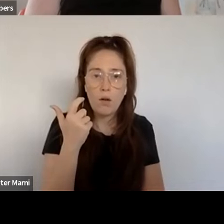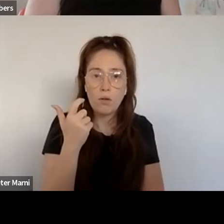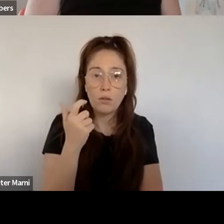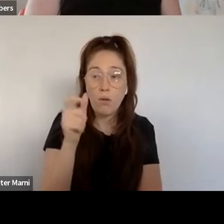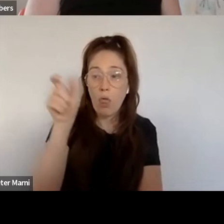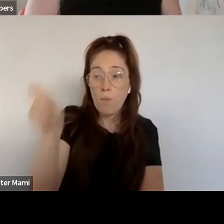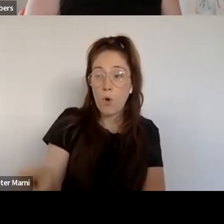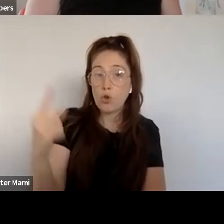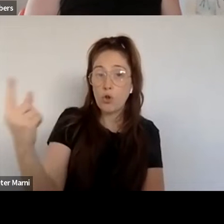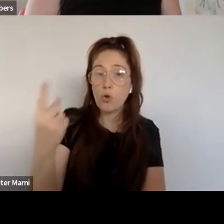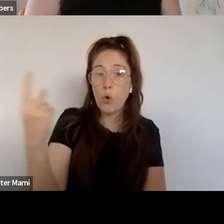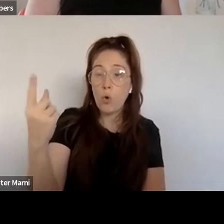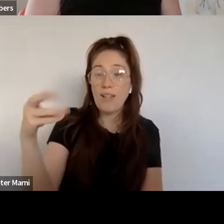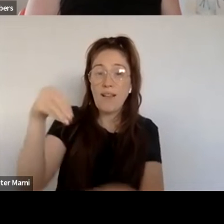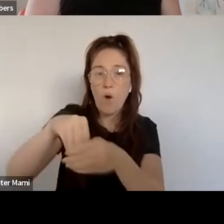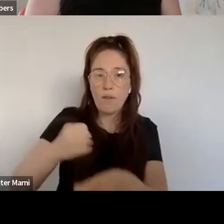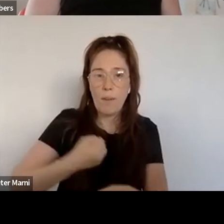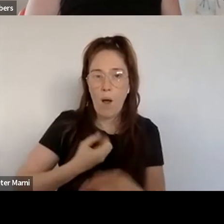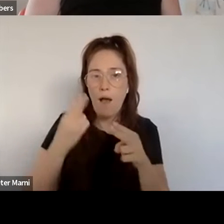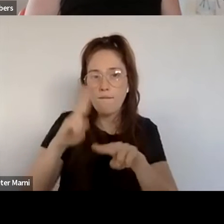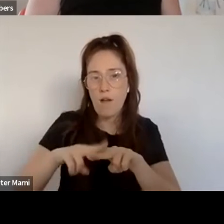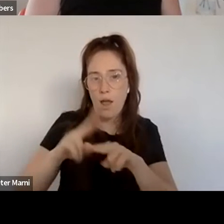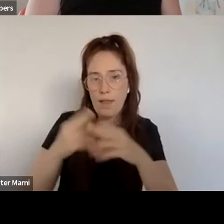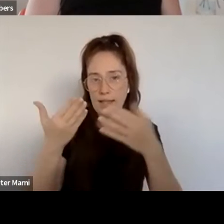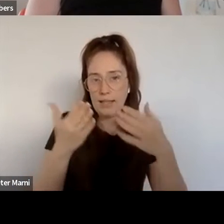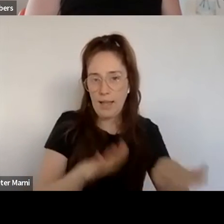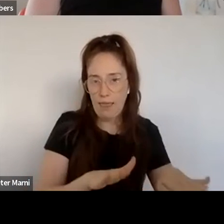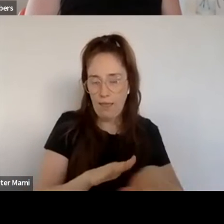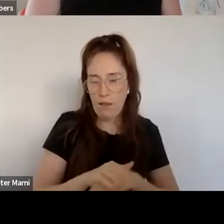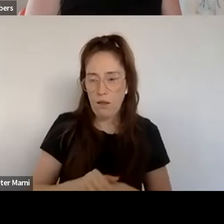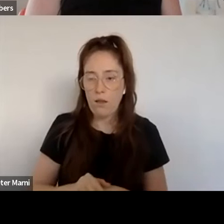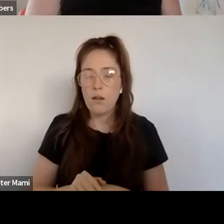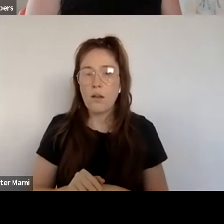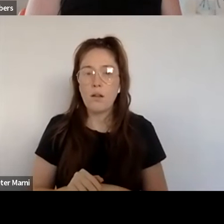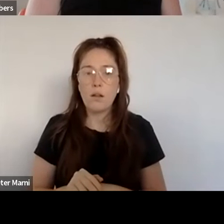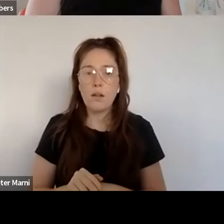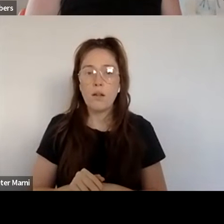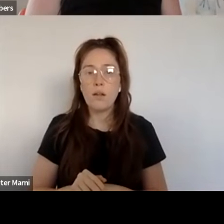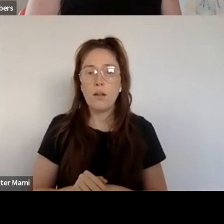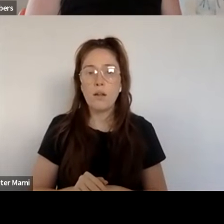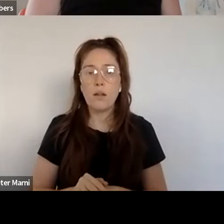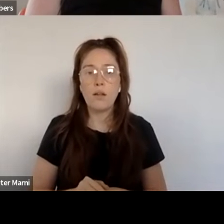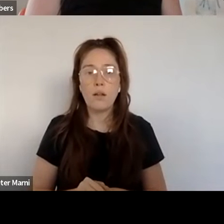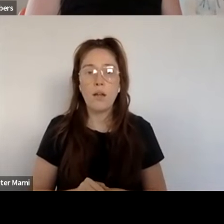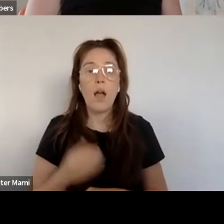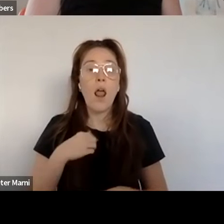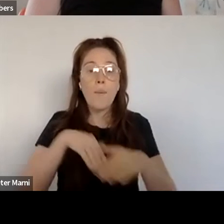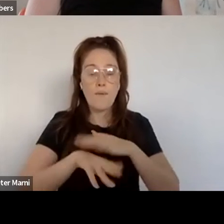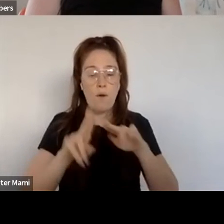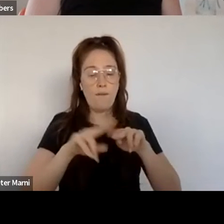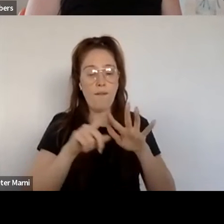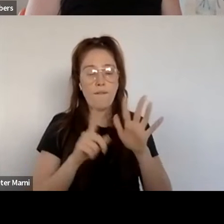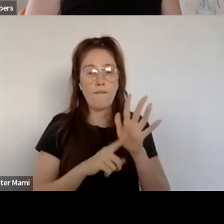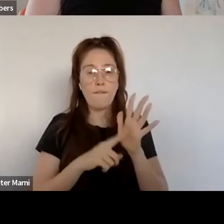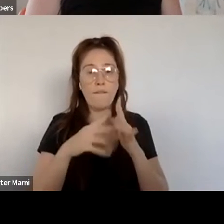death. And now, especially with the aid of my Regional Arts WA Fellowship, I'm